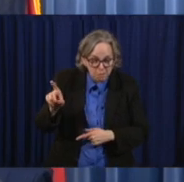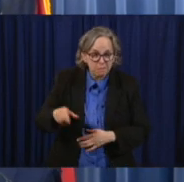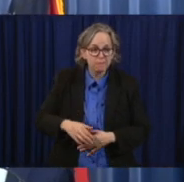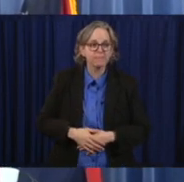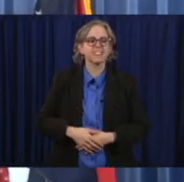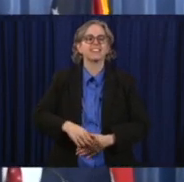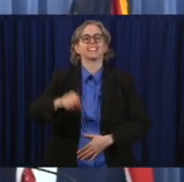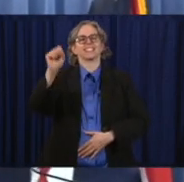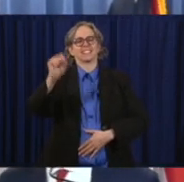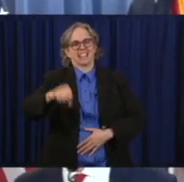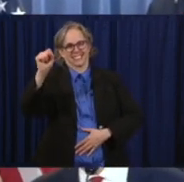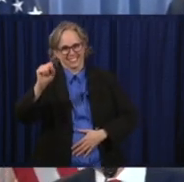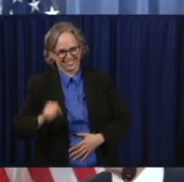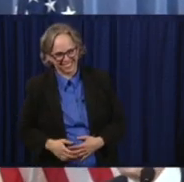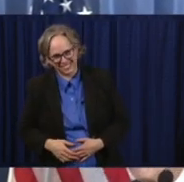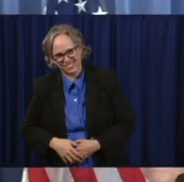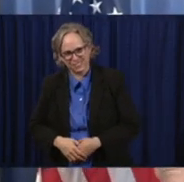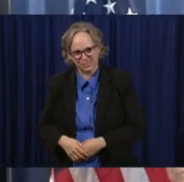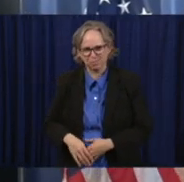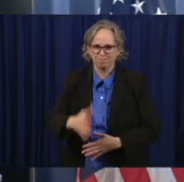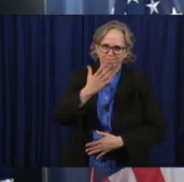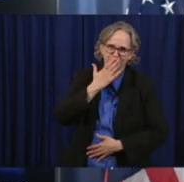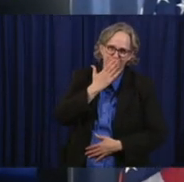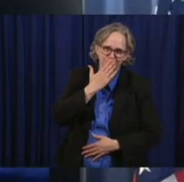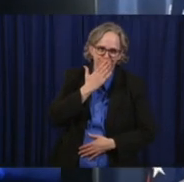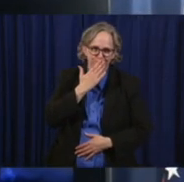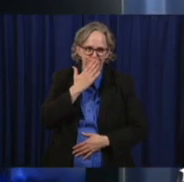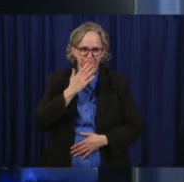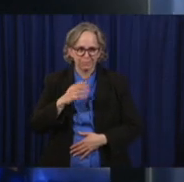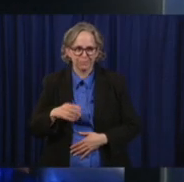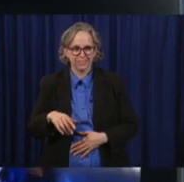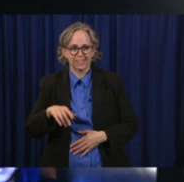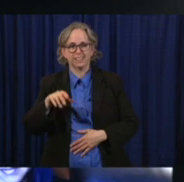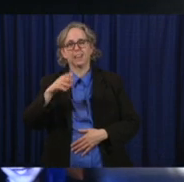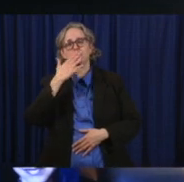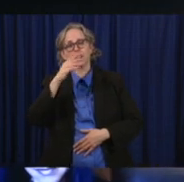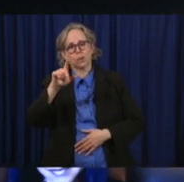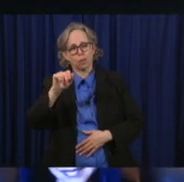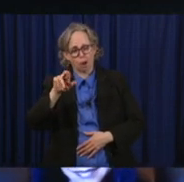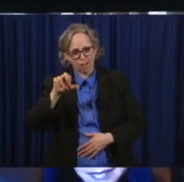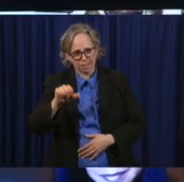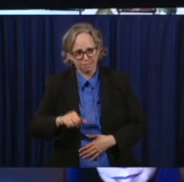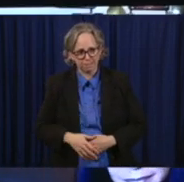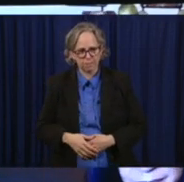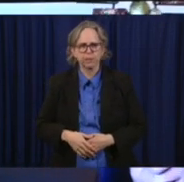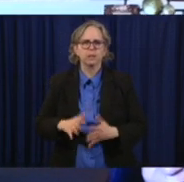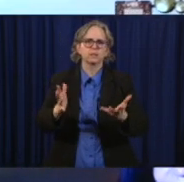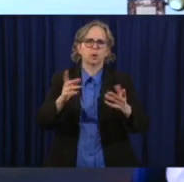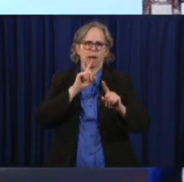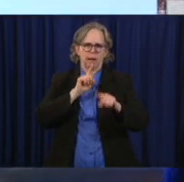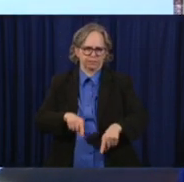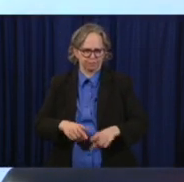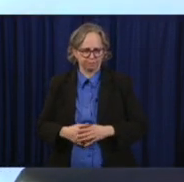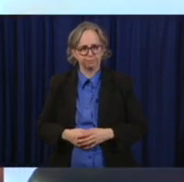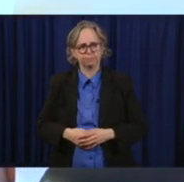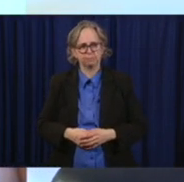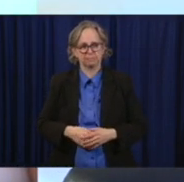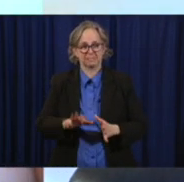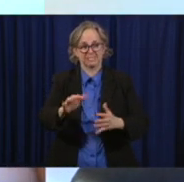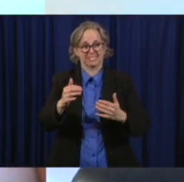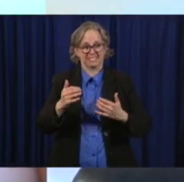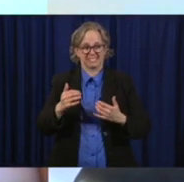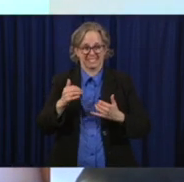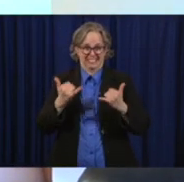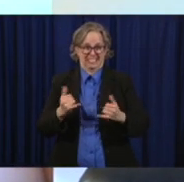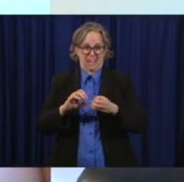Yes, Governor. Thank you. And thank you, Laura. So the current number of individuals on Medicaid